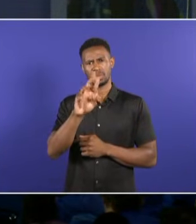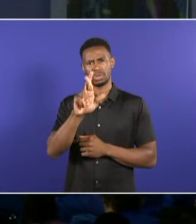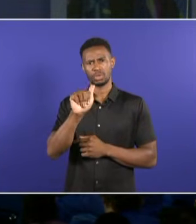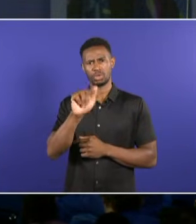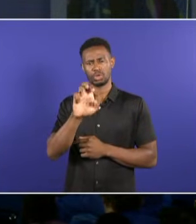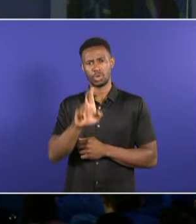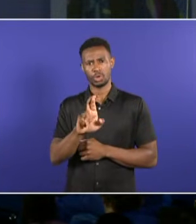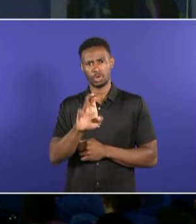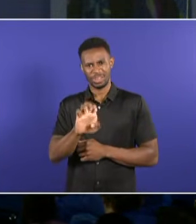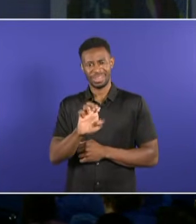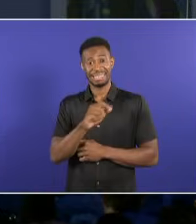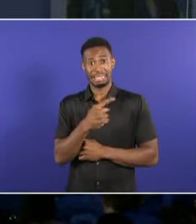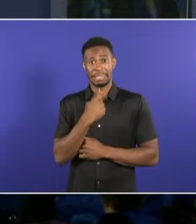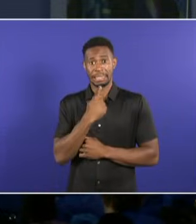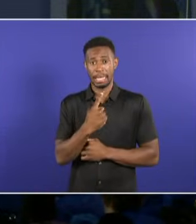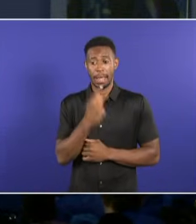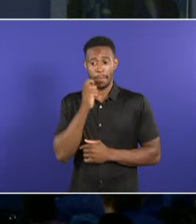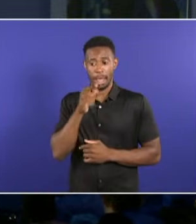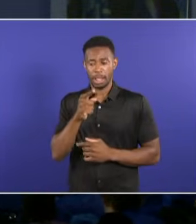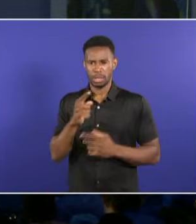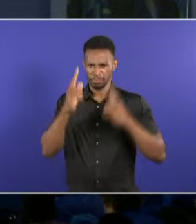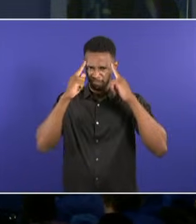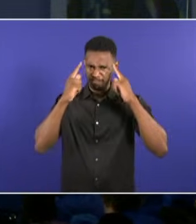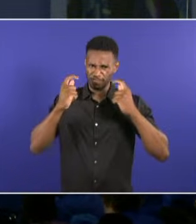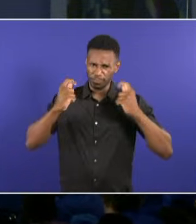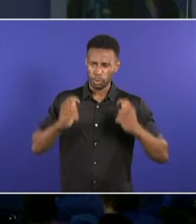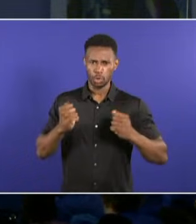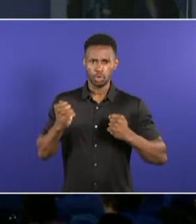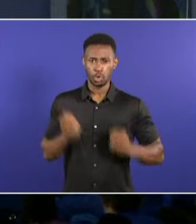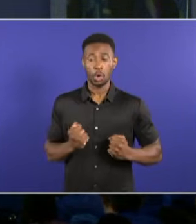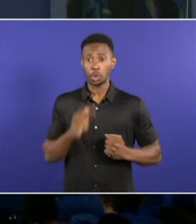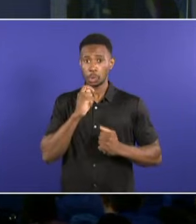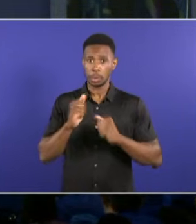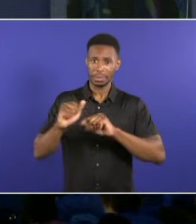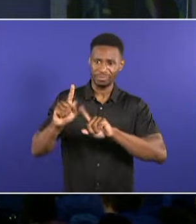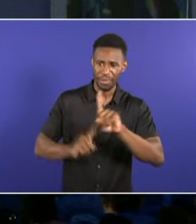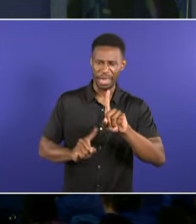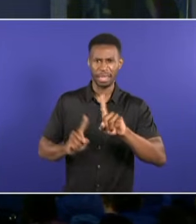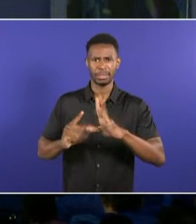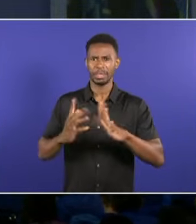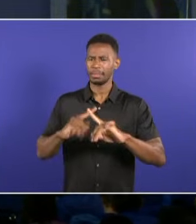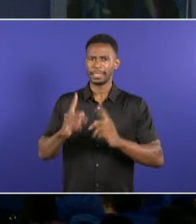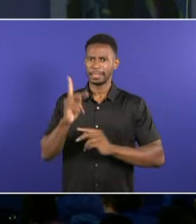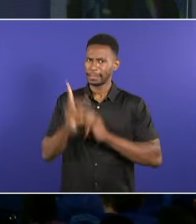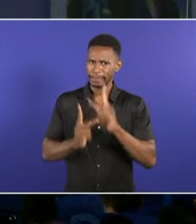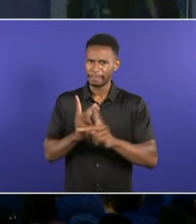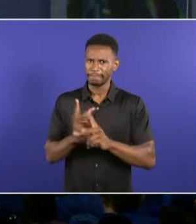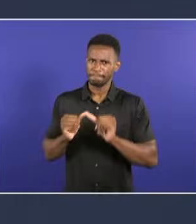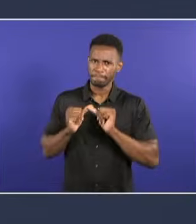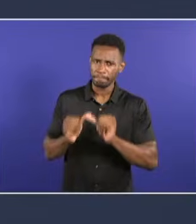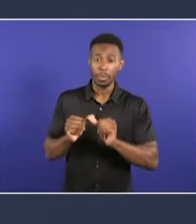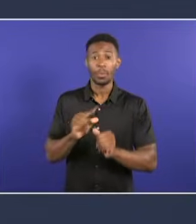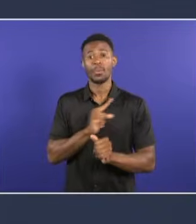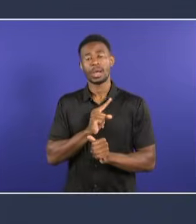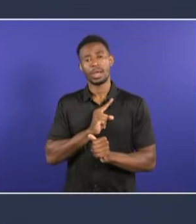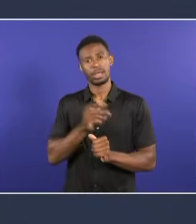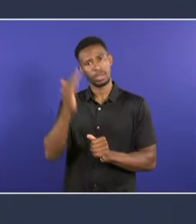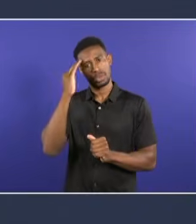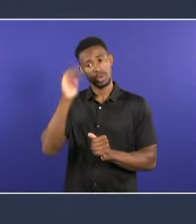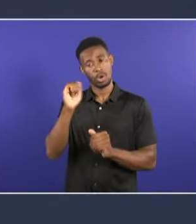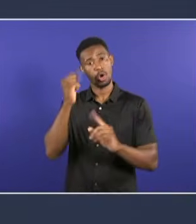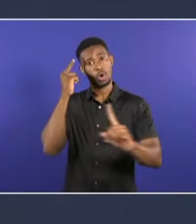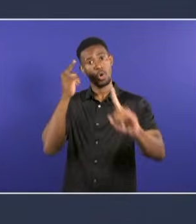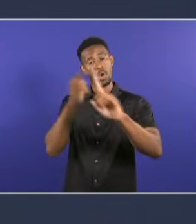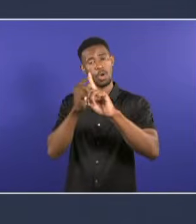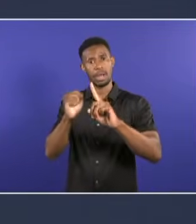up short again and again, but who still commits themselves to a worthy cause bigger than themselves. And that